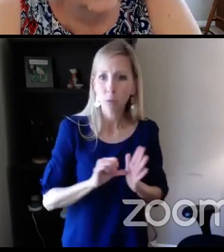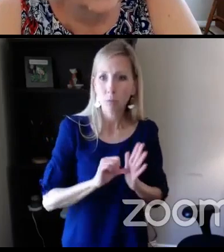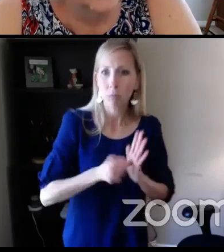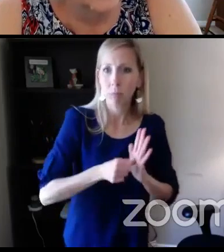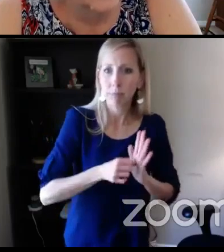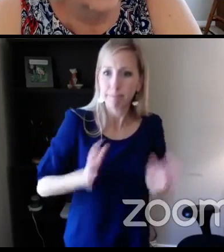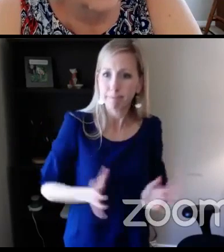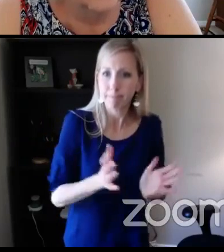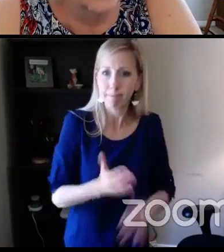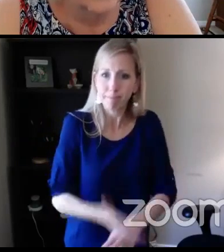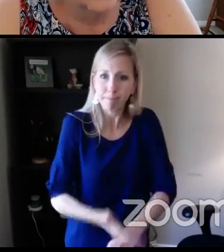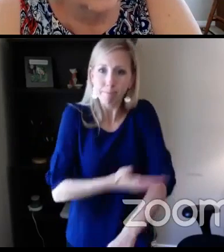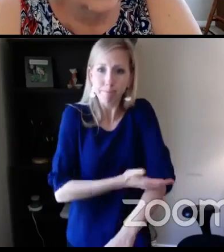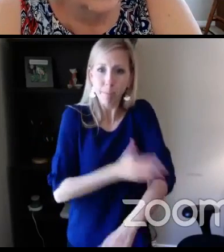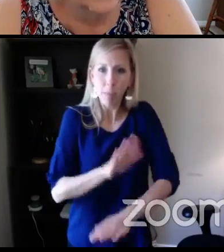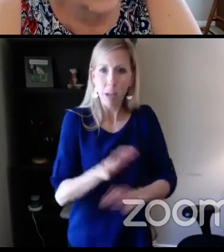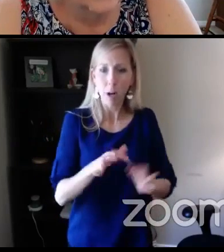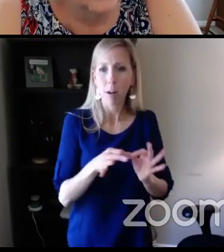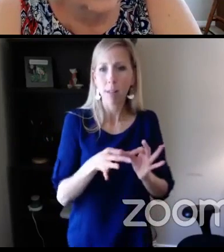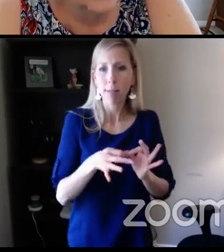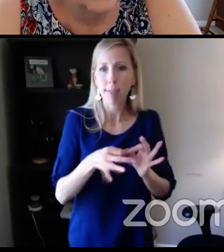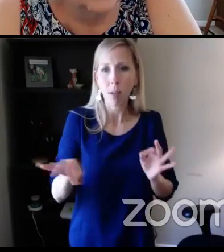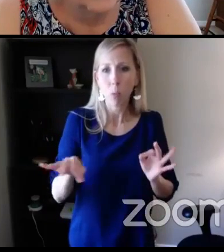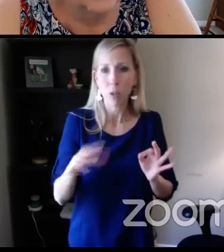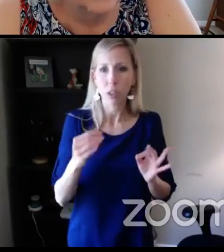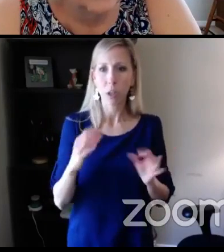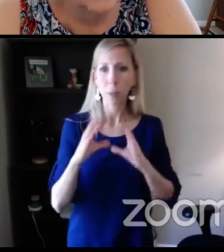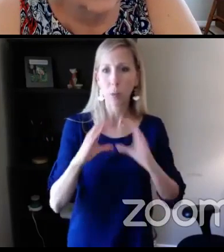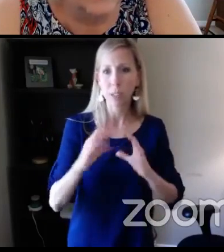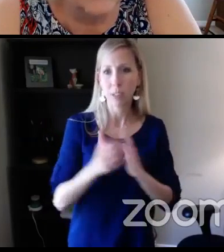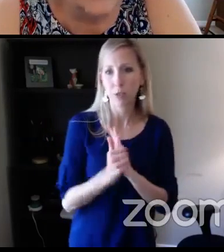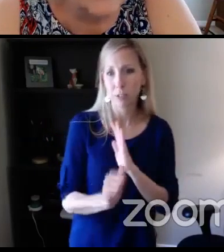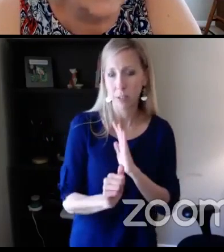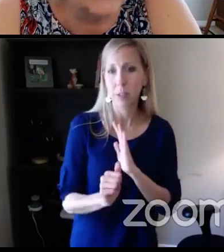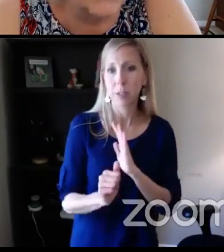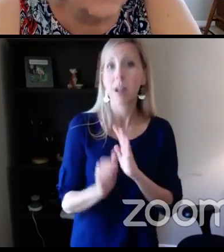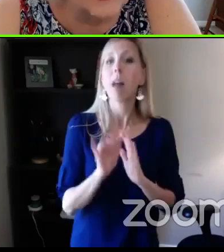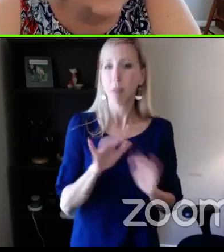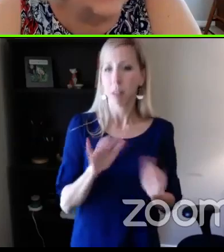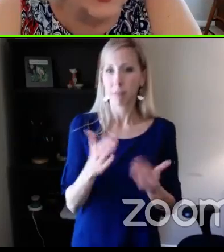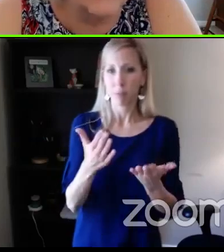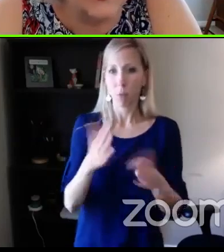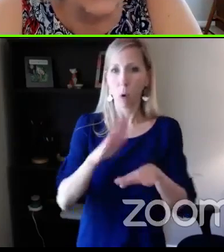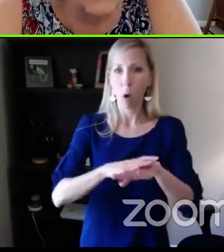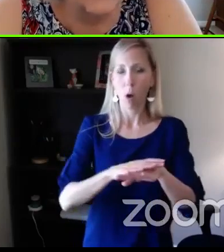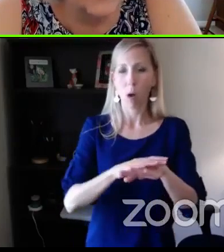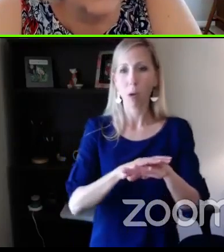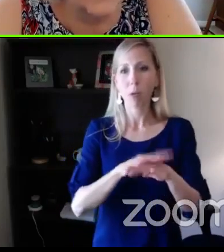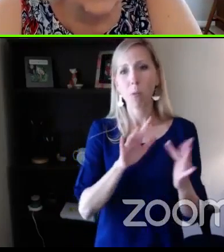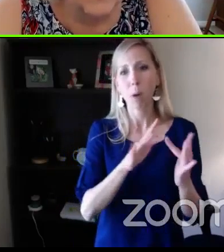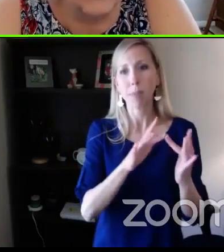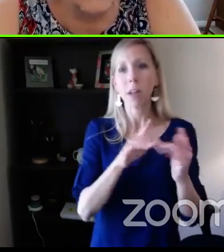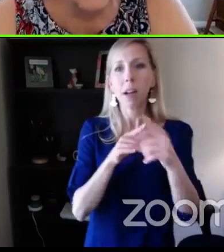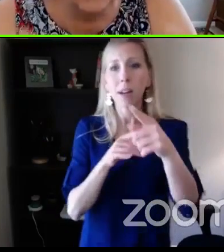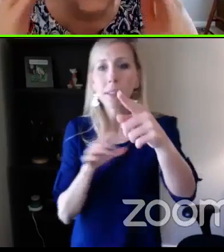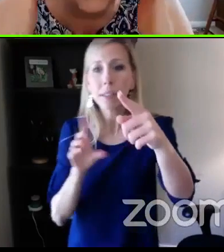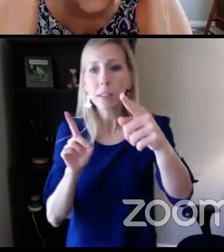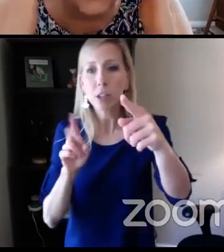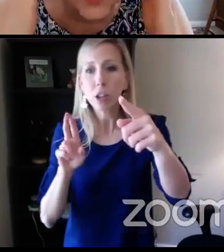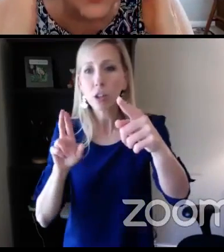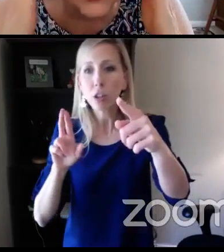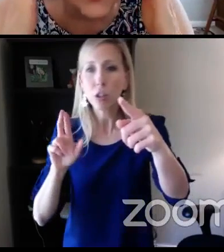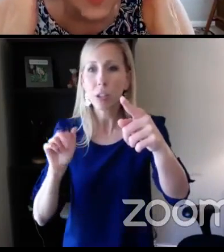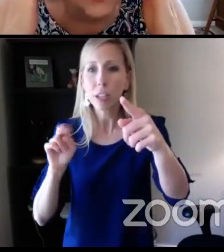and that's also offered on the site. And we also have easy to read book too. So it is. It's